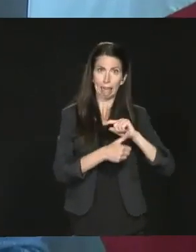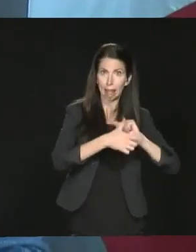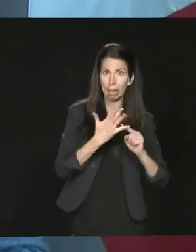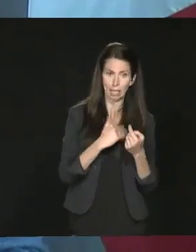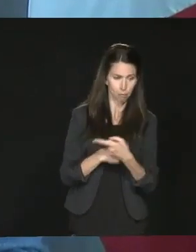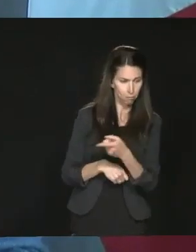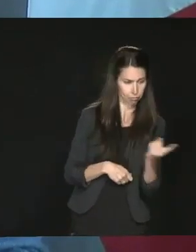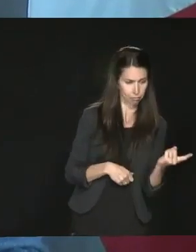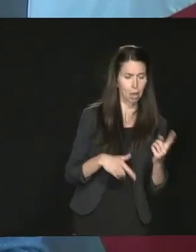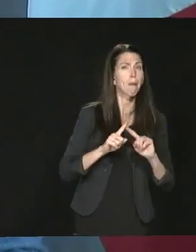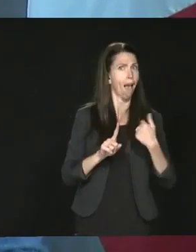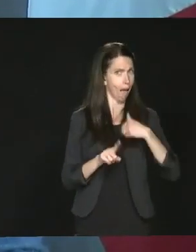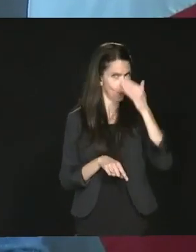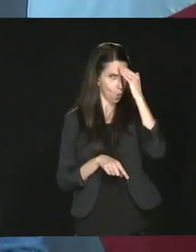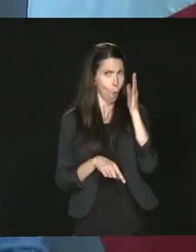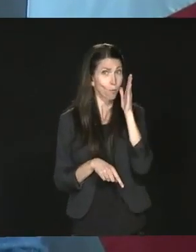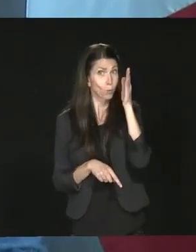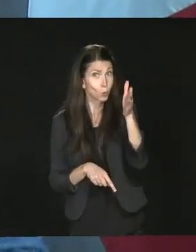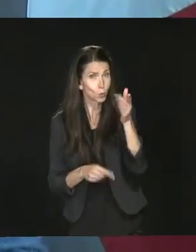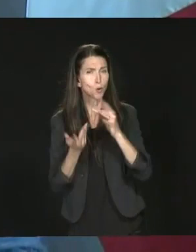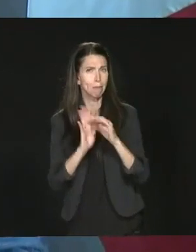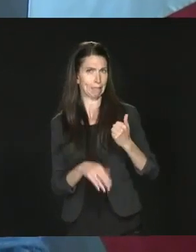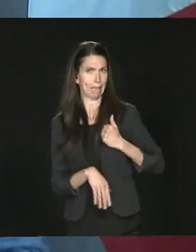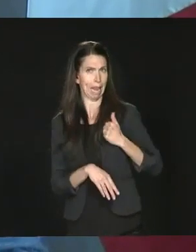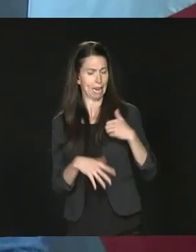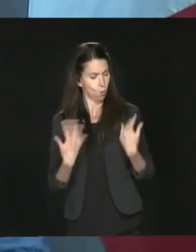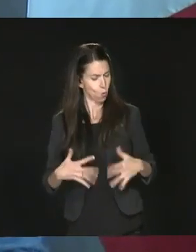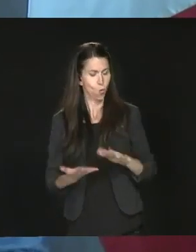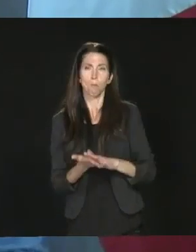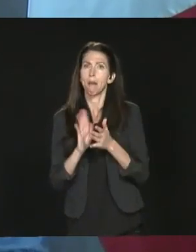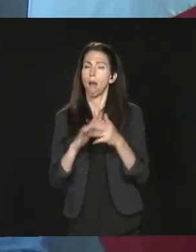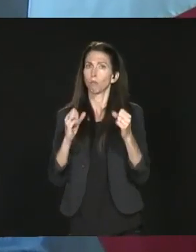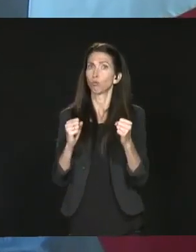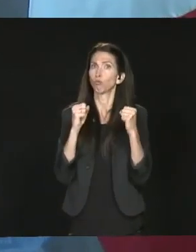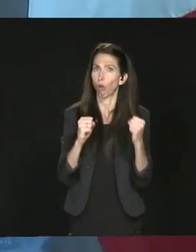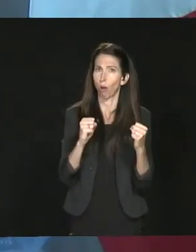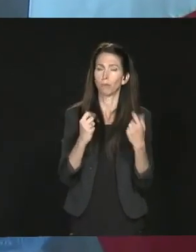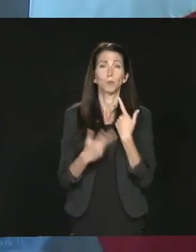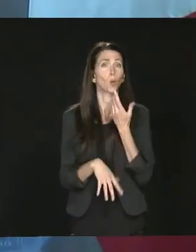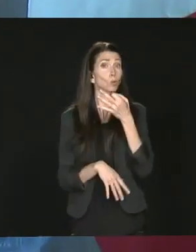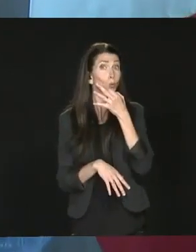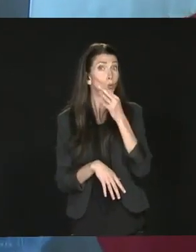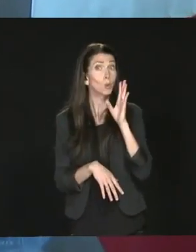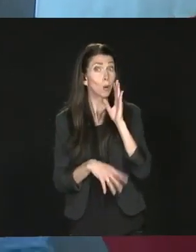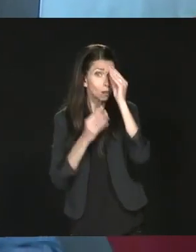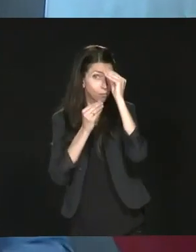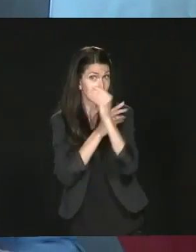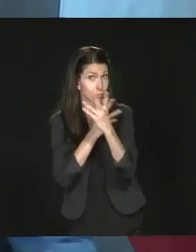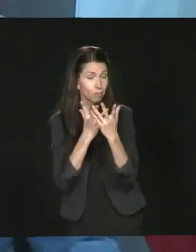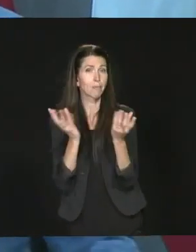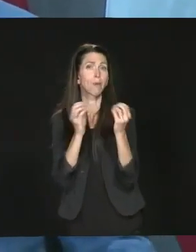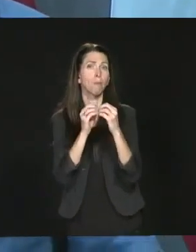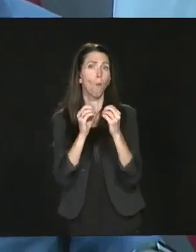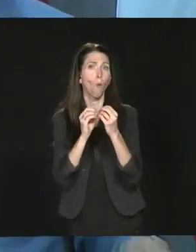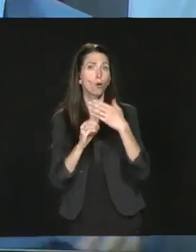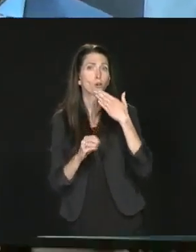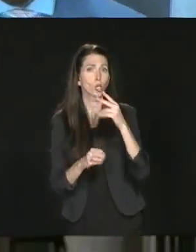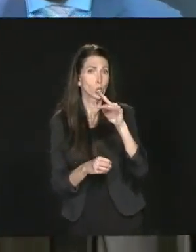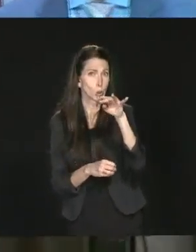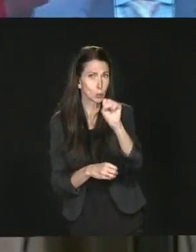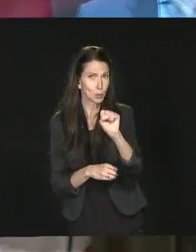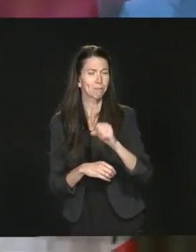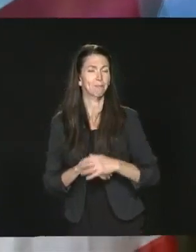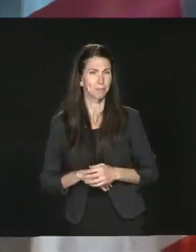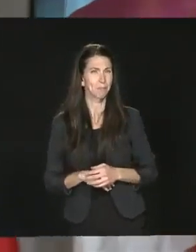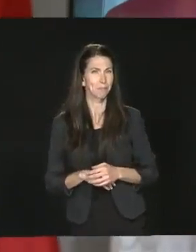to updating you again on more good news in the near future. Thank you very much. Merci beaucoup. Okay, thank you very much, Nav. And now we